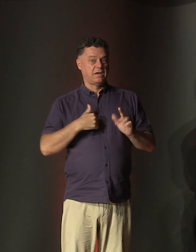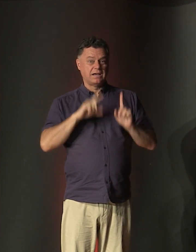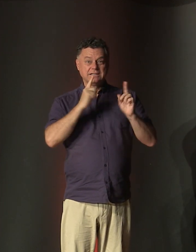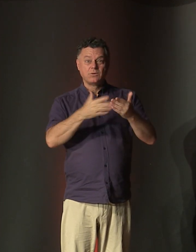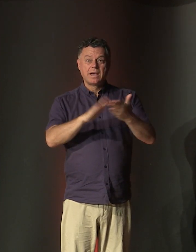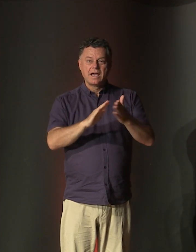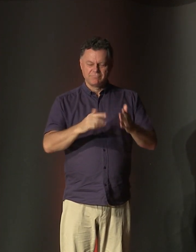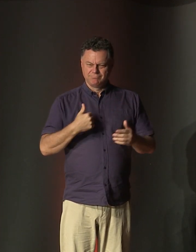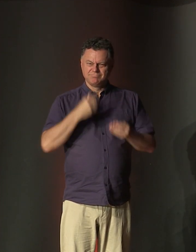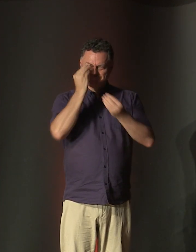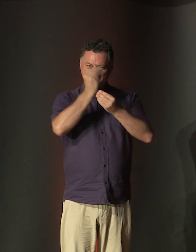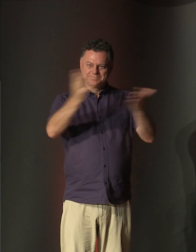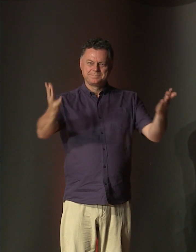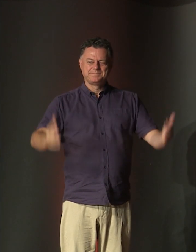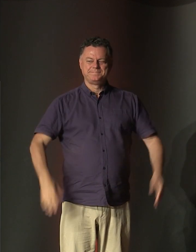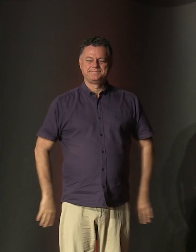how.